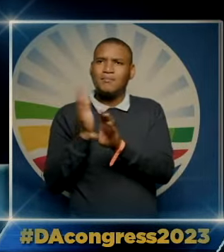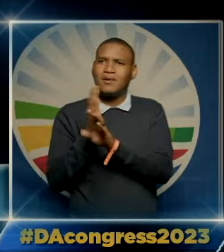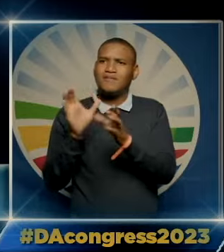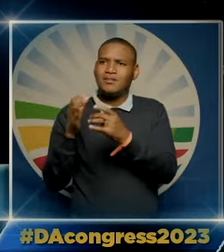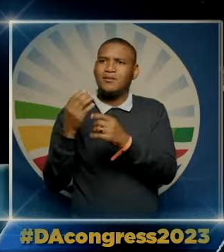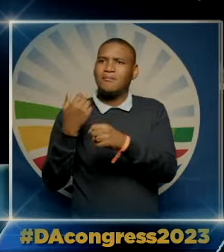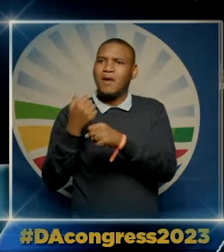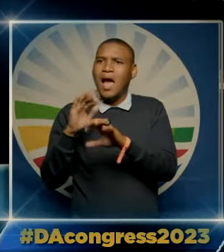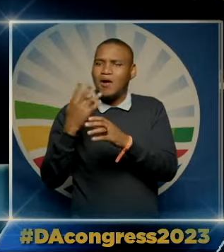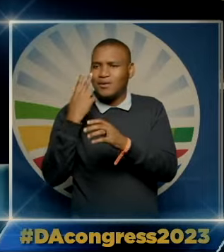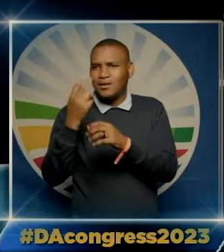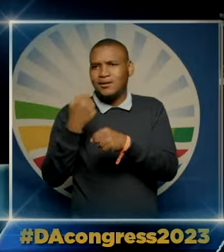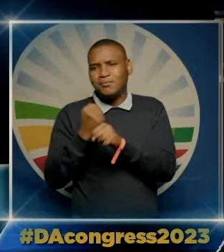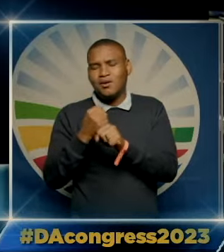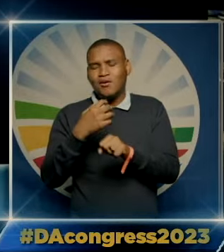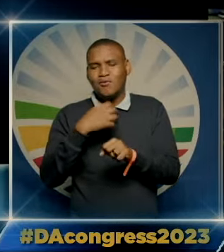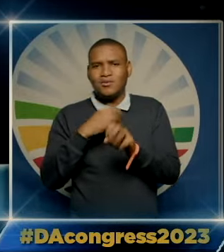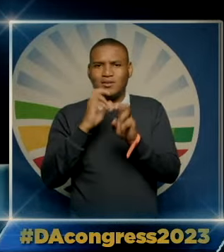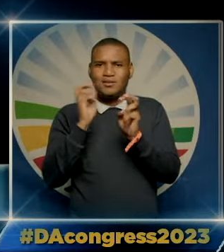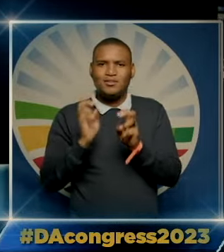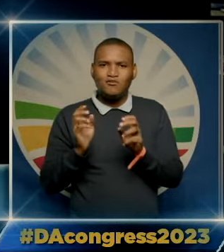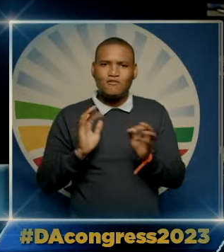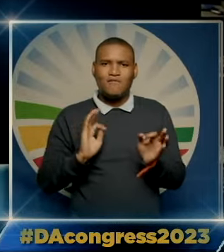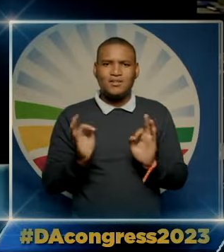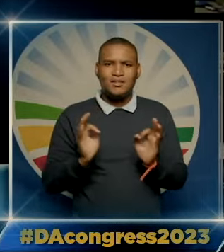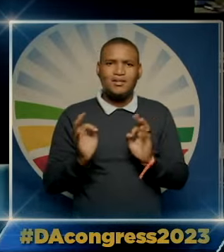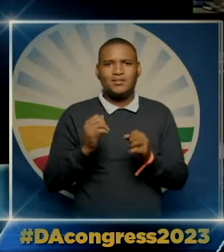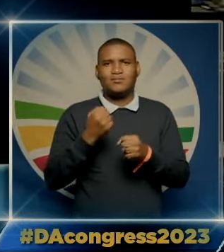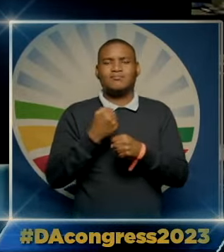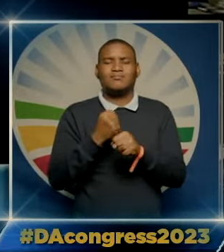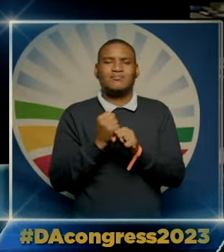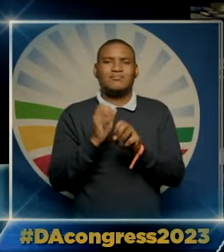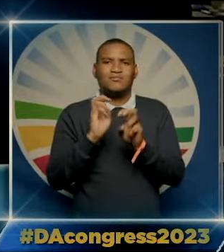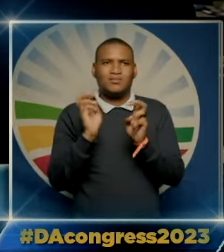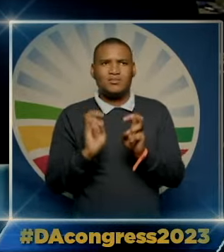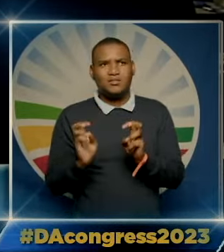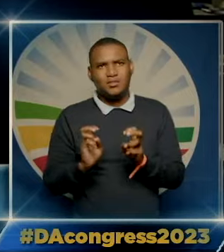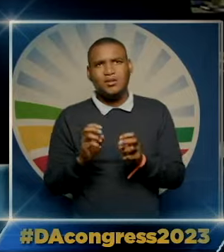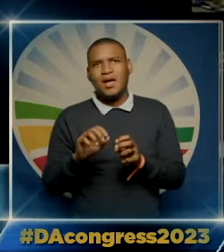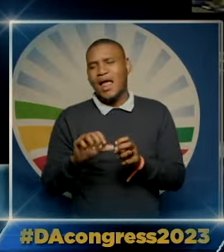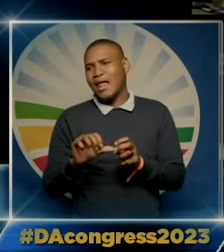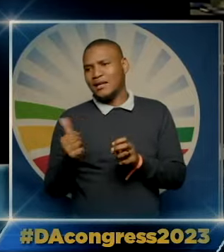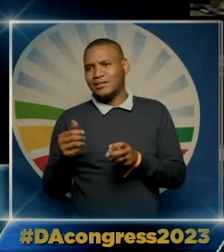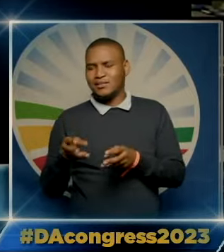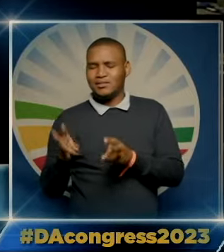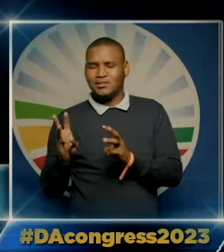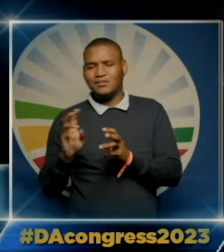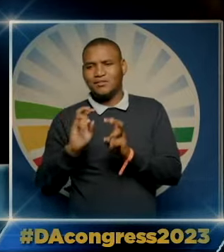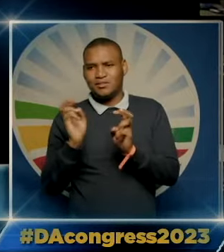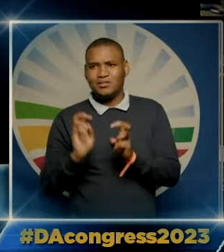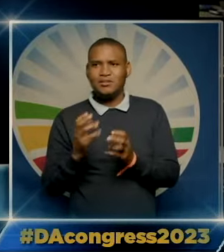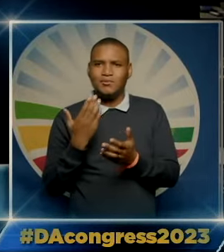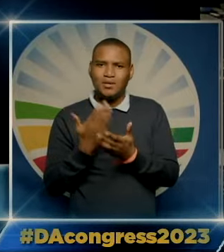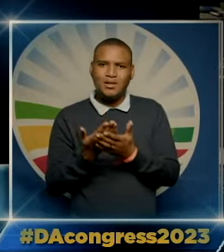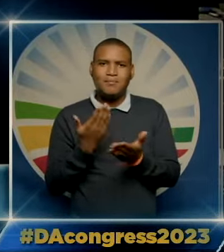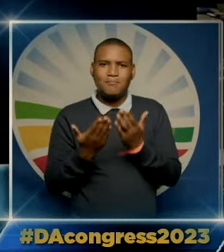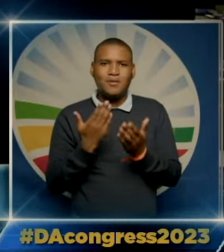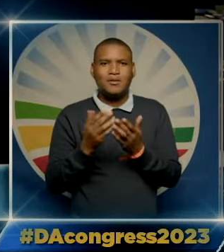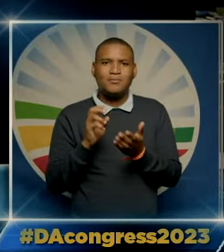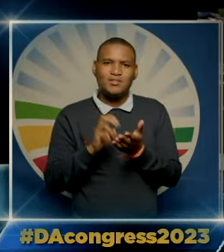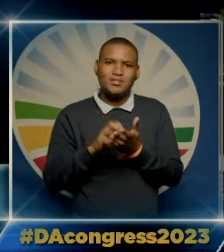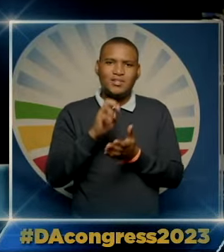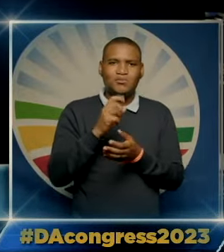own electricity or facilitate the generation of alternative electricity. If we can get that right, we might even be able to skip 1 or